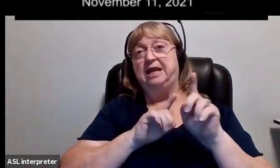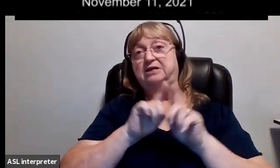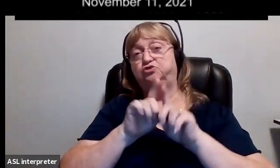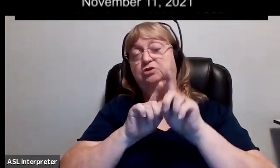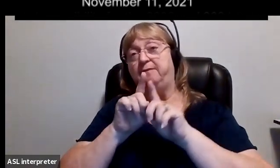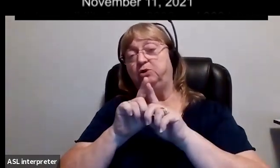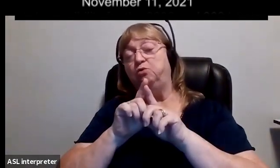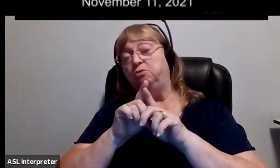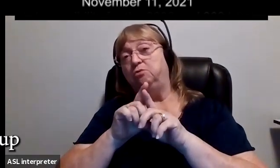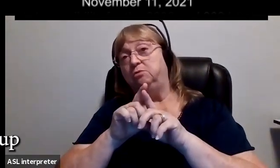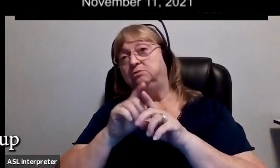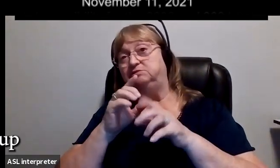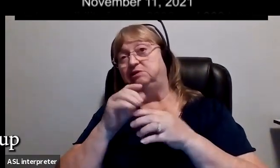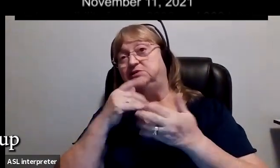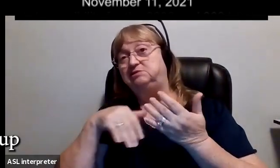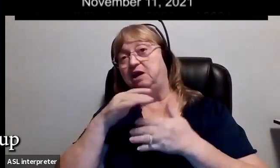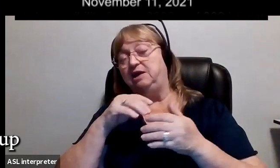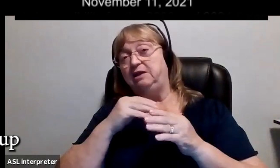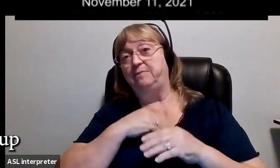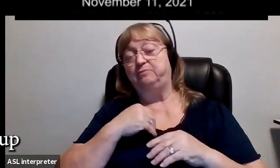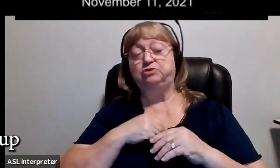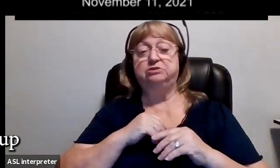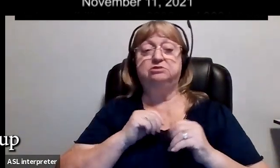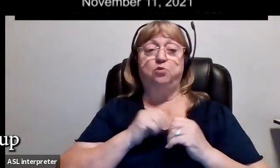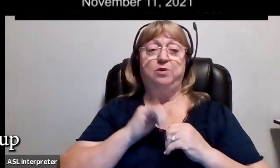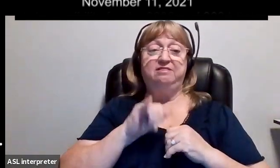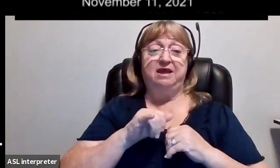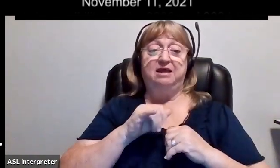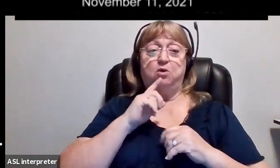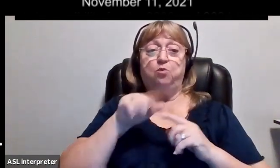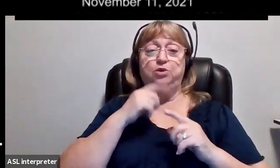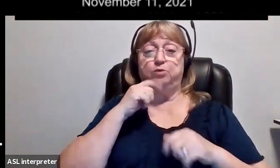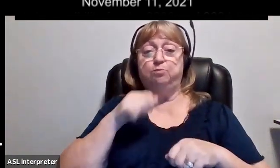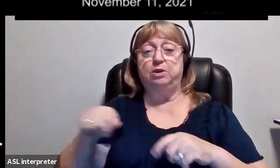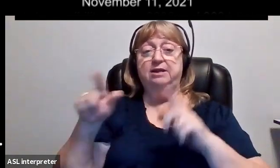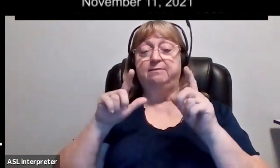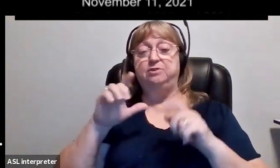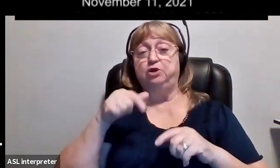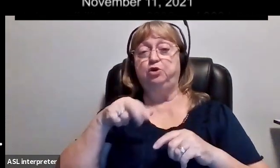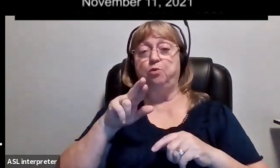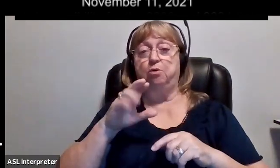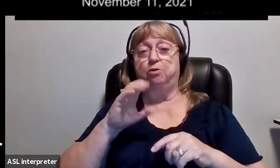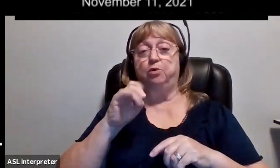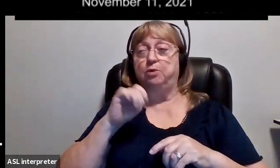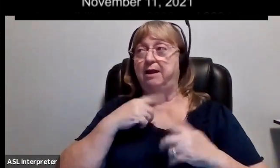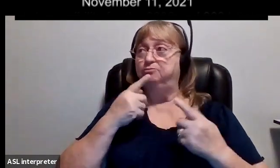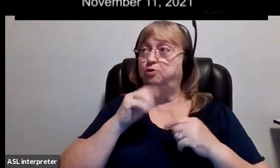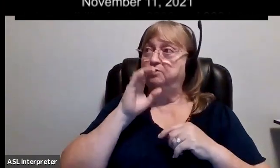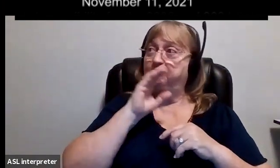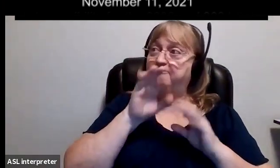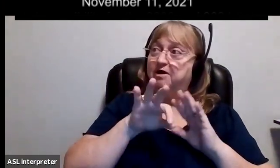members. And with that, as you are pulling up QR code, I'm tempted I to would find where like it to went.